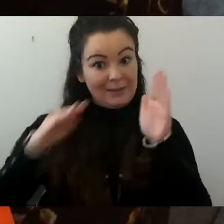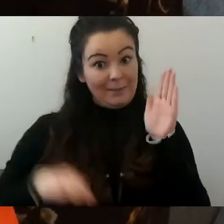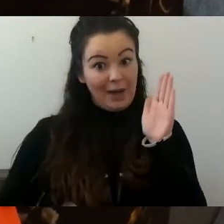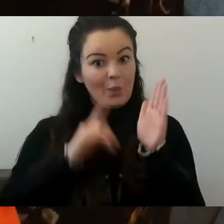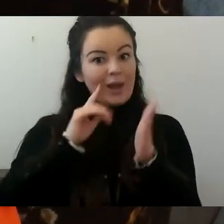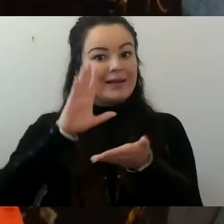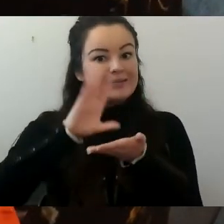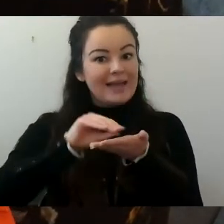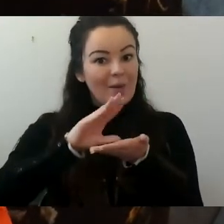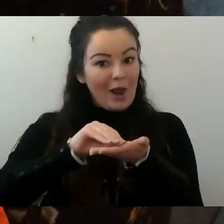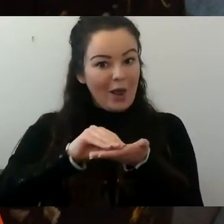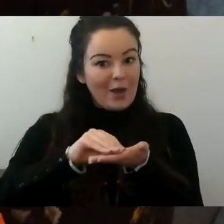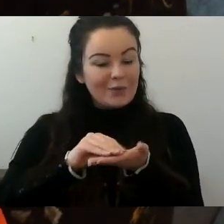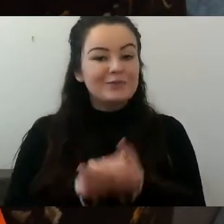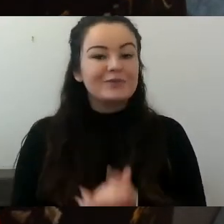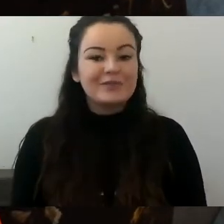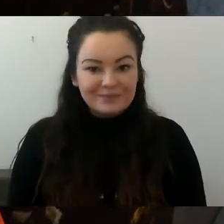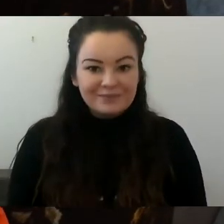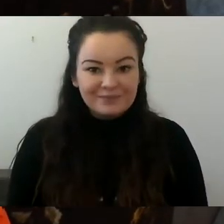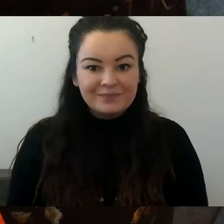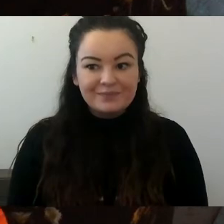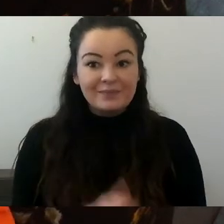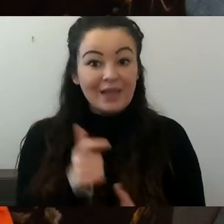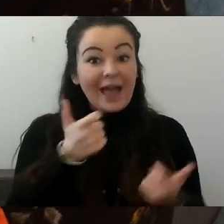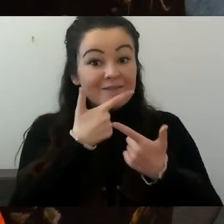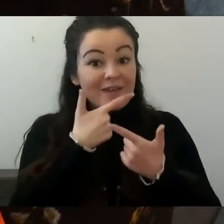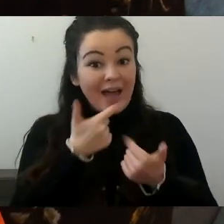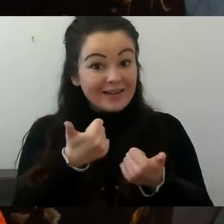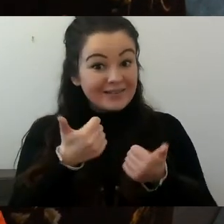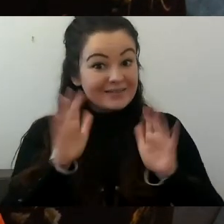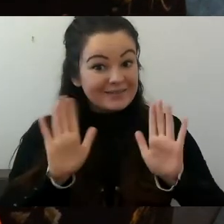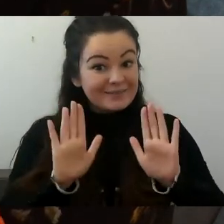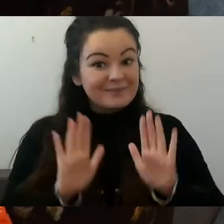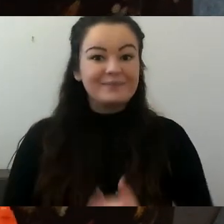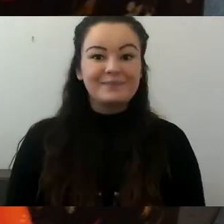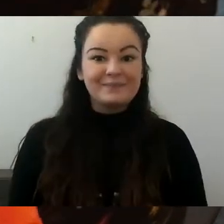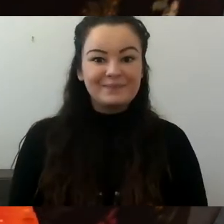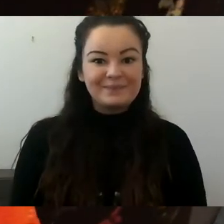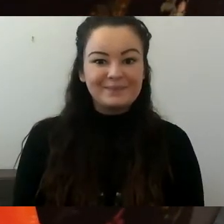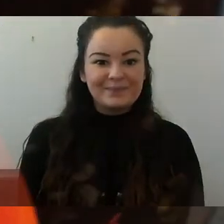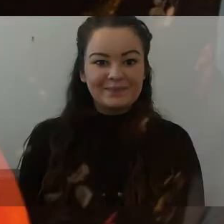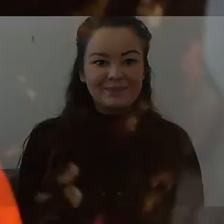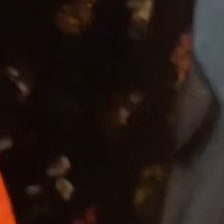worksheets below on the website for you to download, and have fun.